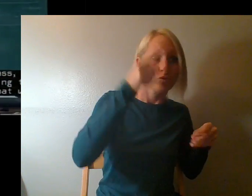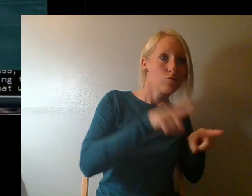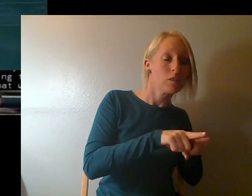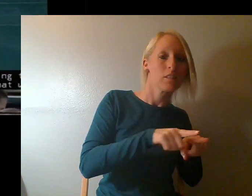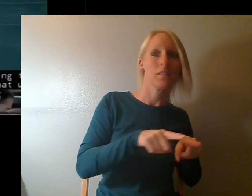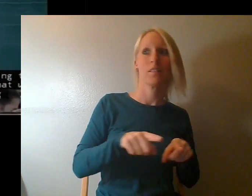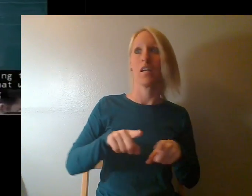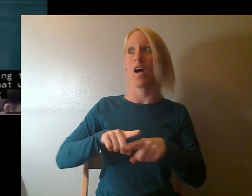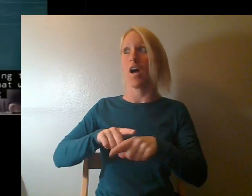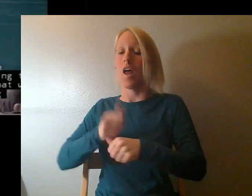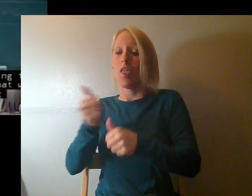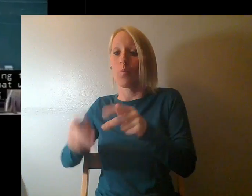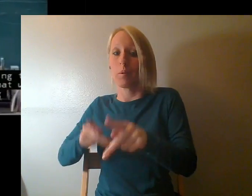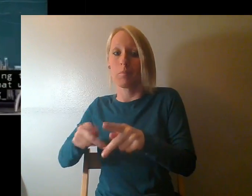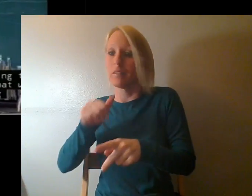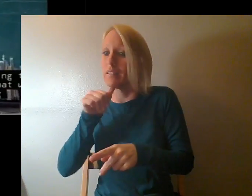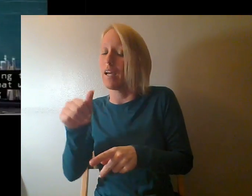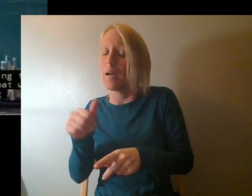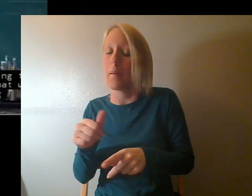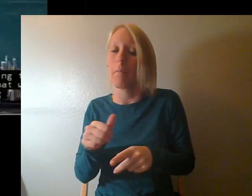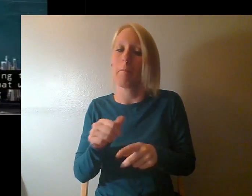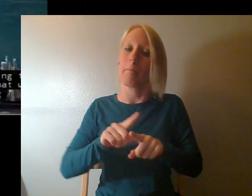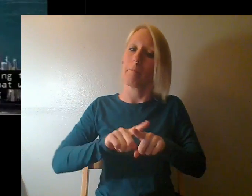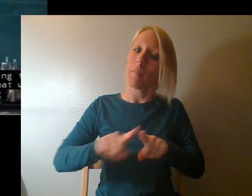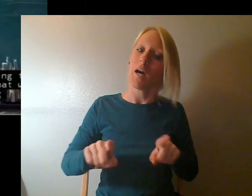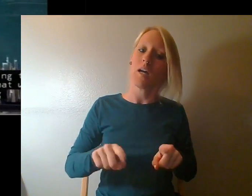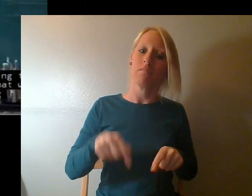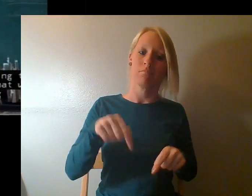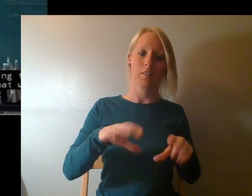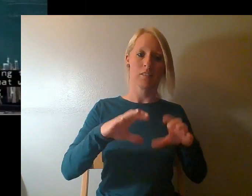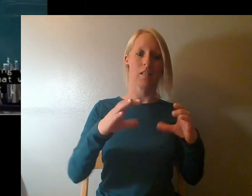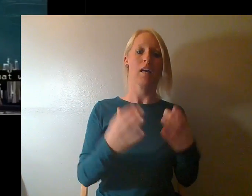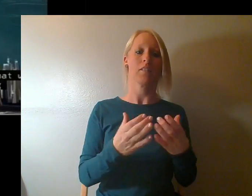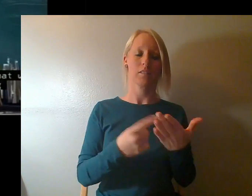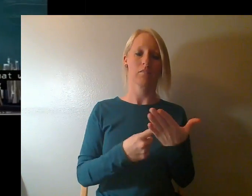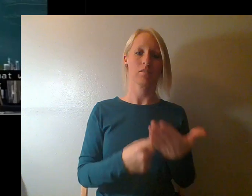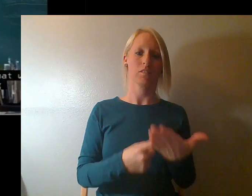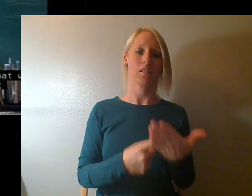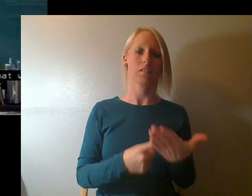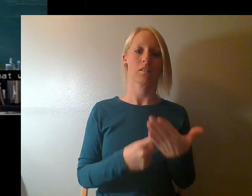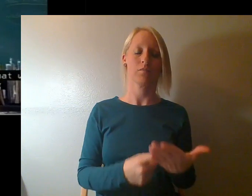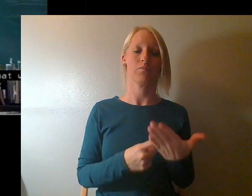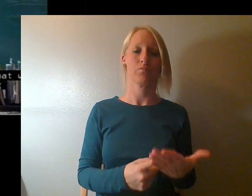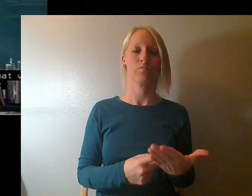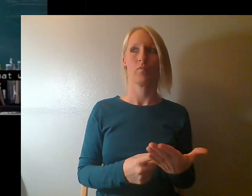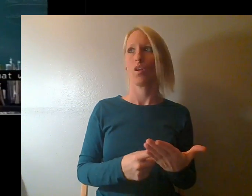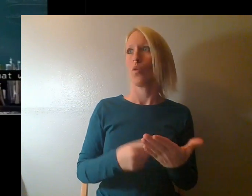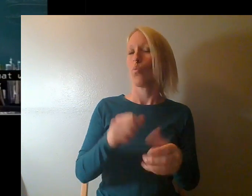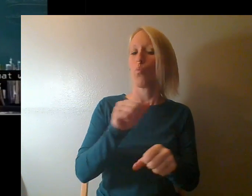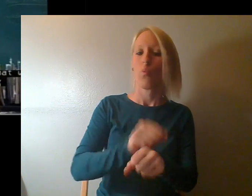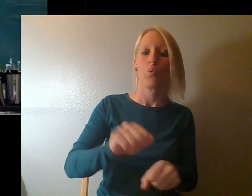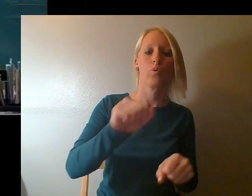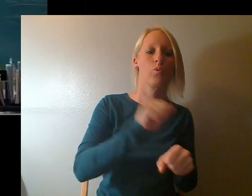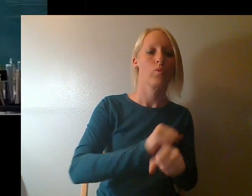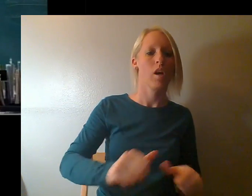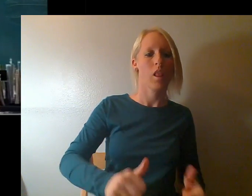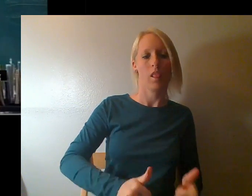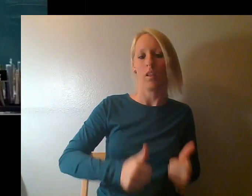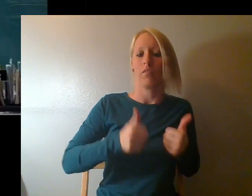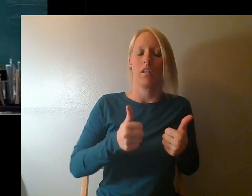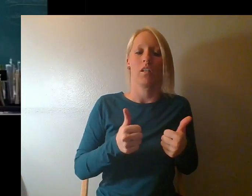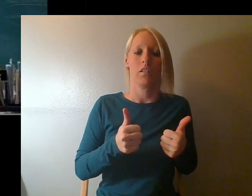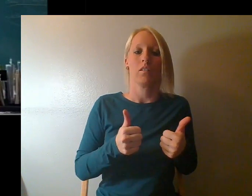idea that we base our working with living things on. All right? Questions on cell